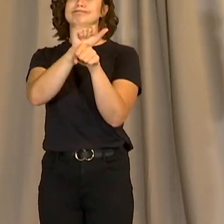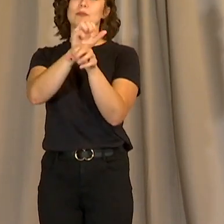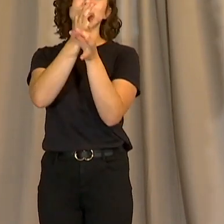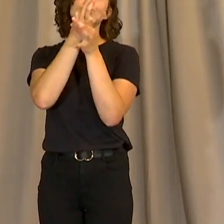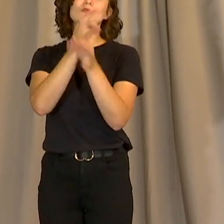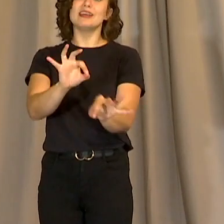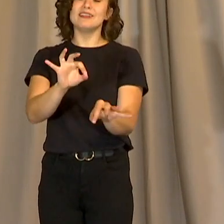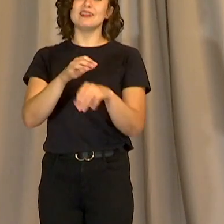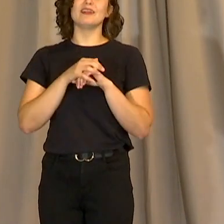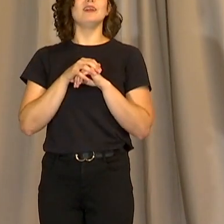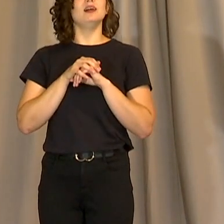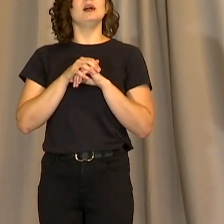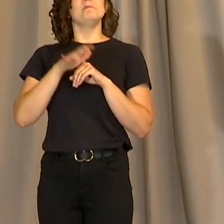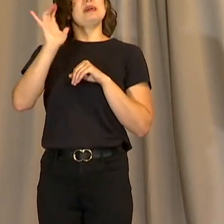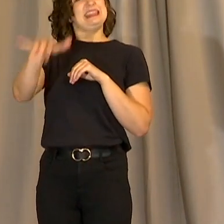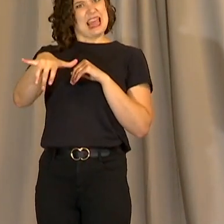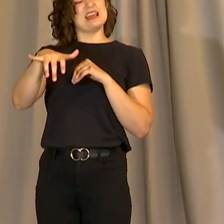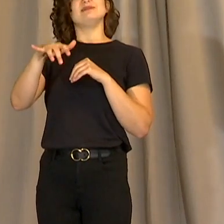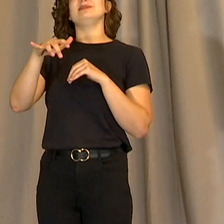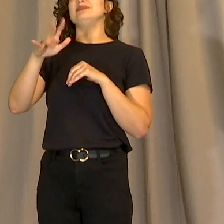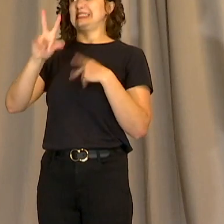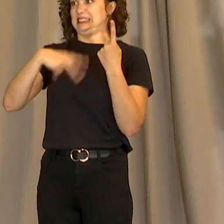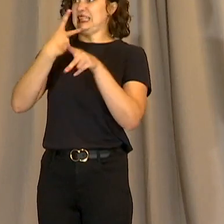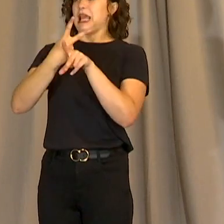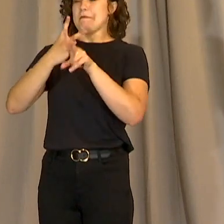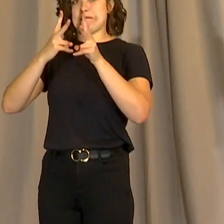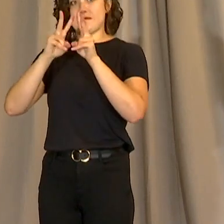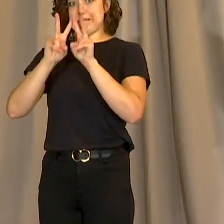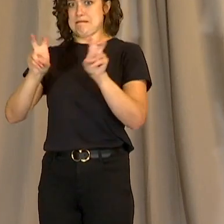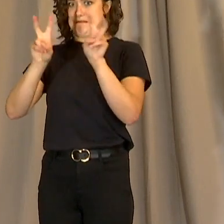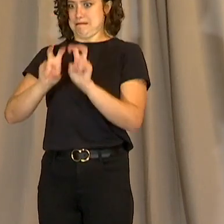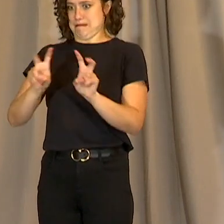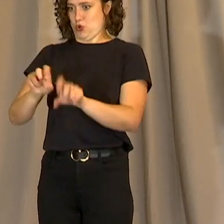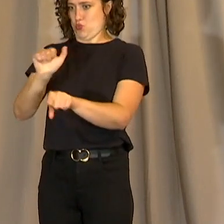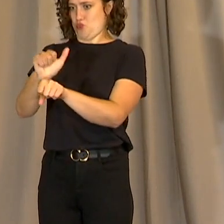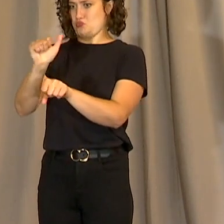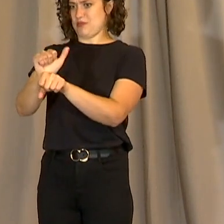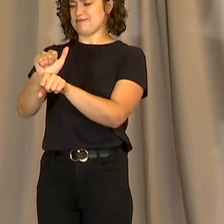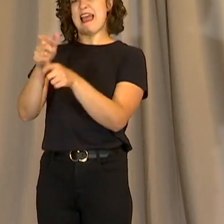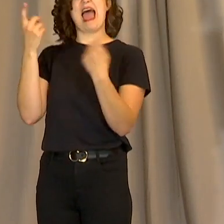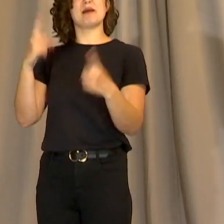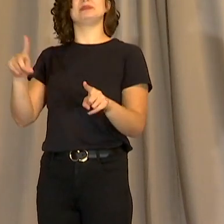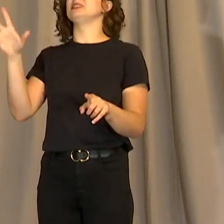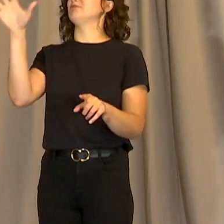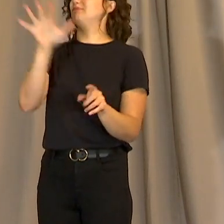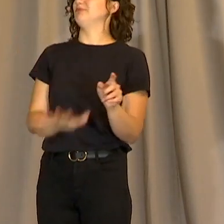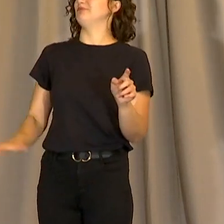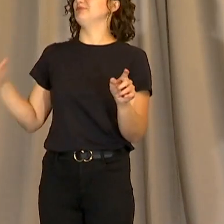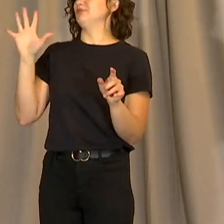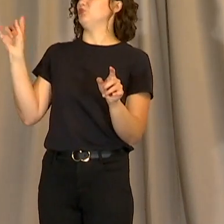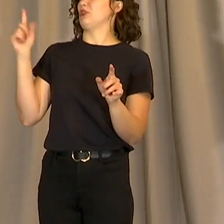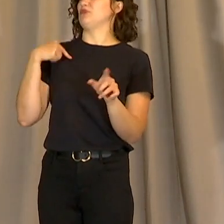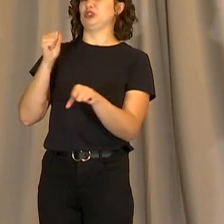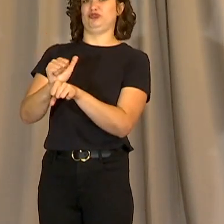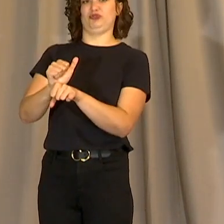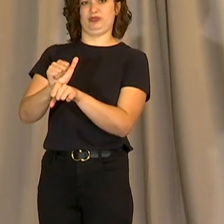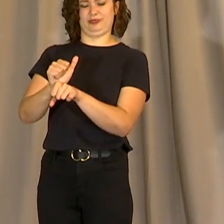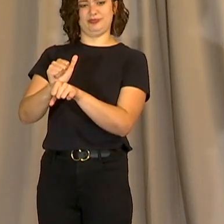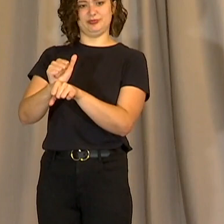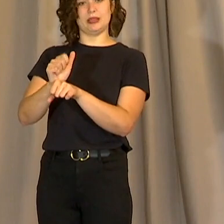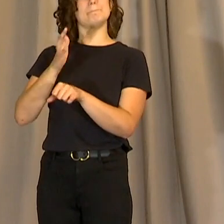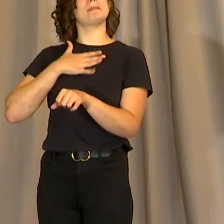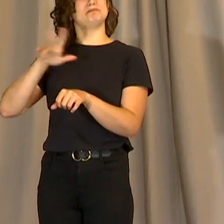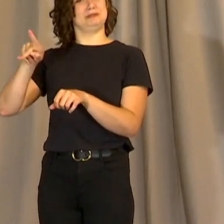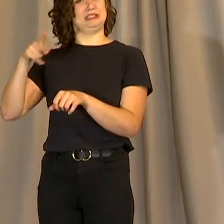of excavation work happens in every space that I'm in. In my classroom with my doctoral students at Wayne State,